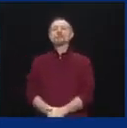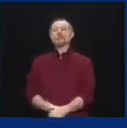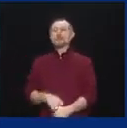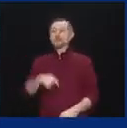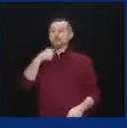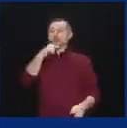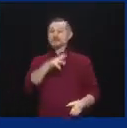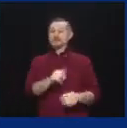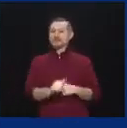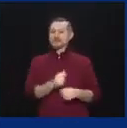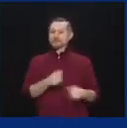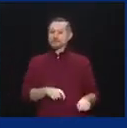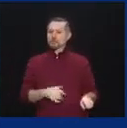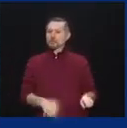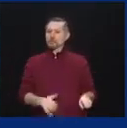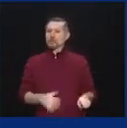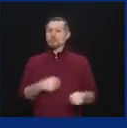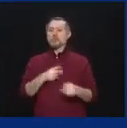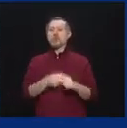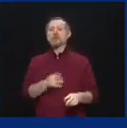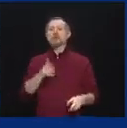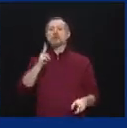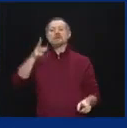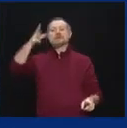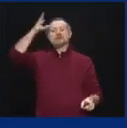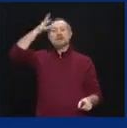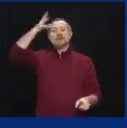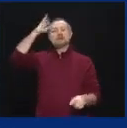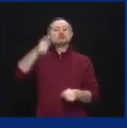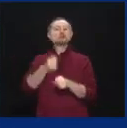These are what we call dad jokes on steroids.